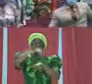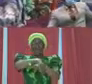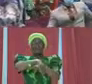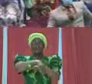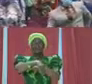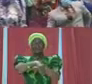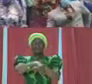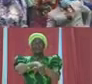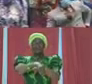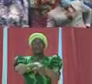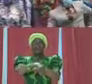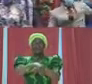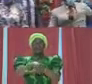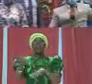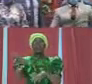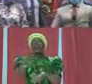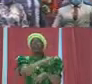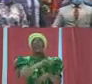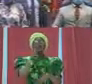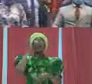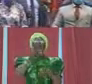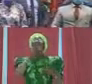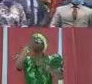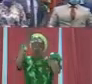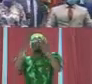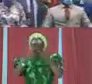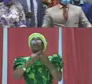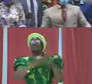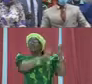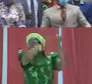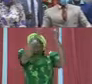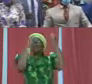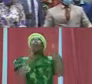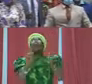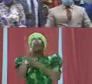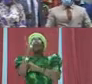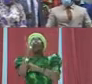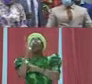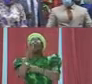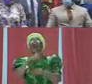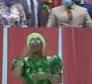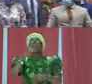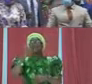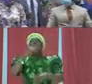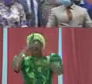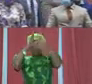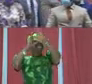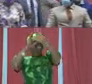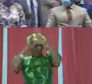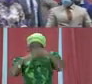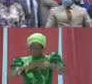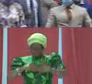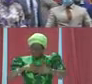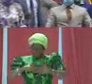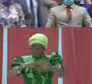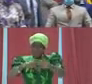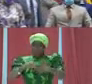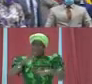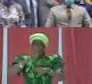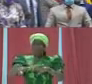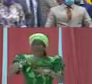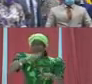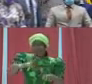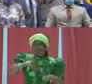I want you to cry to the Almighty God and say, Father, breathe on my soul, breathe on my